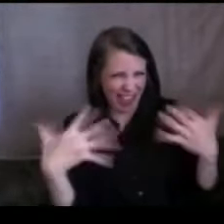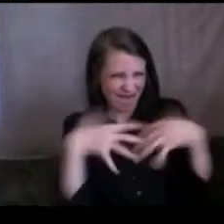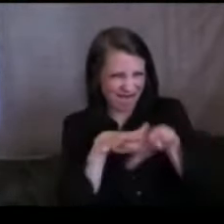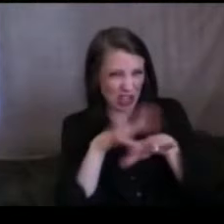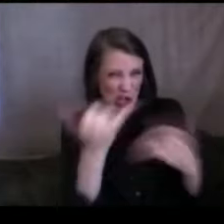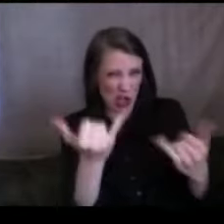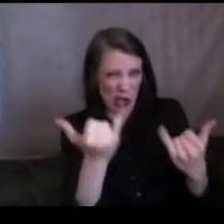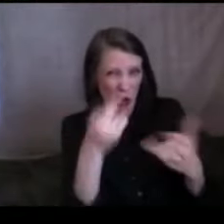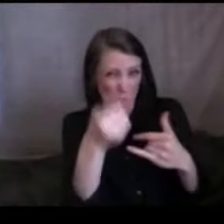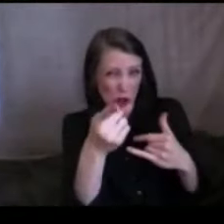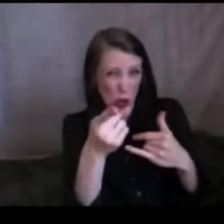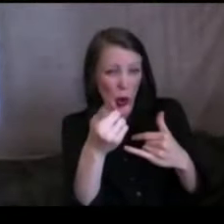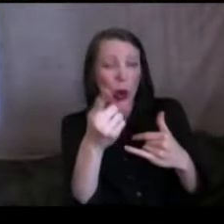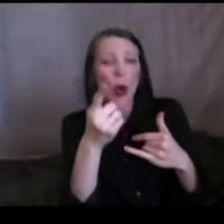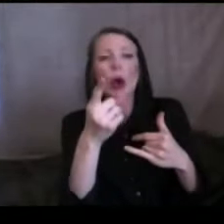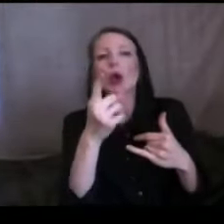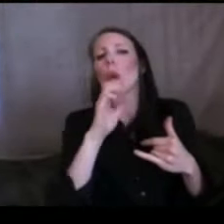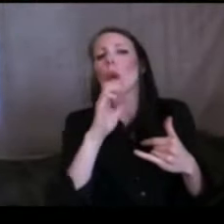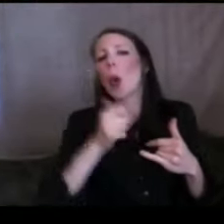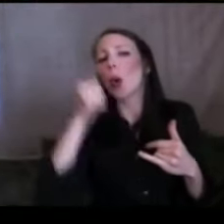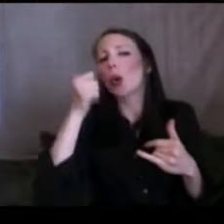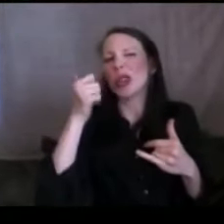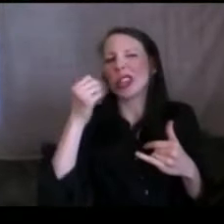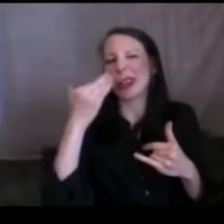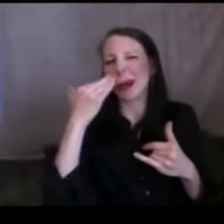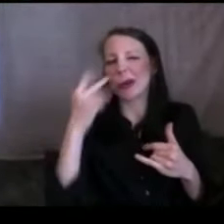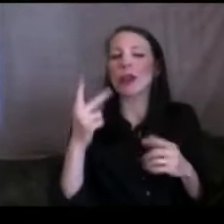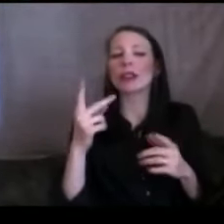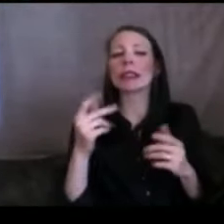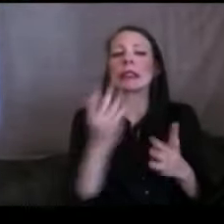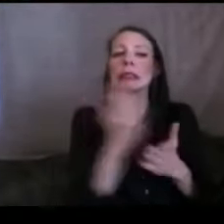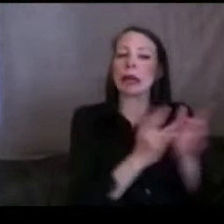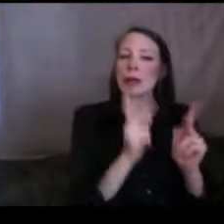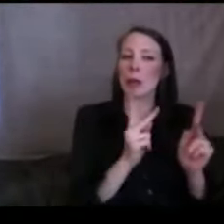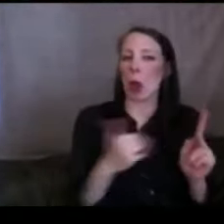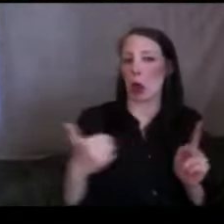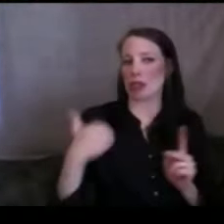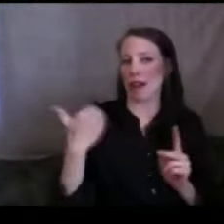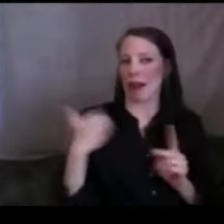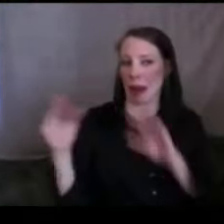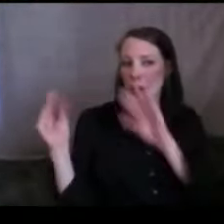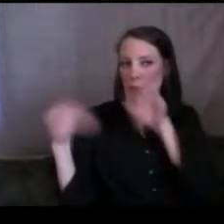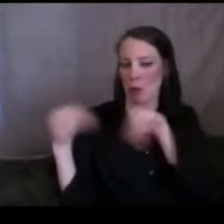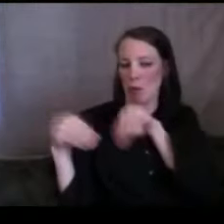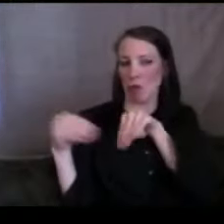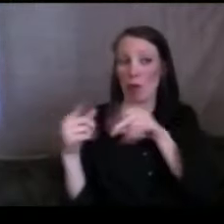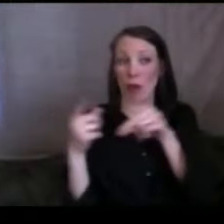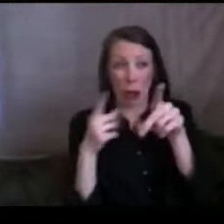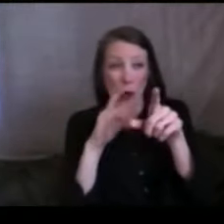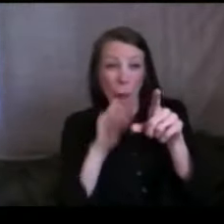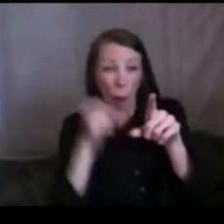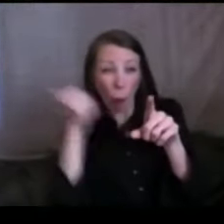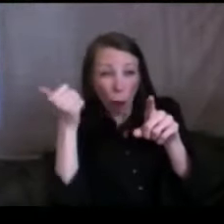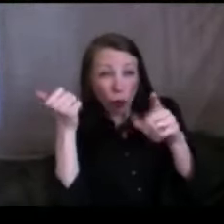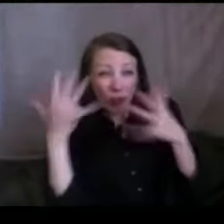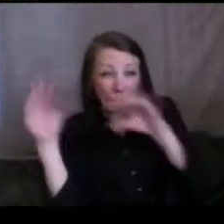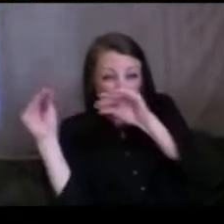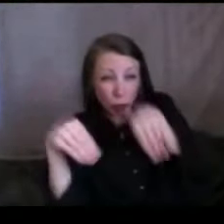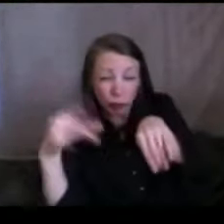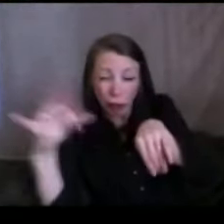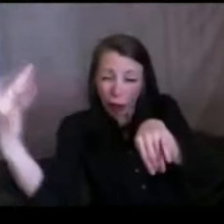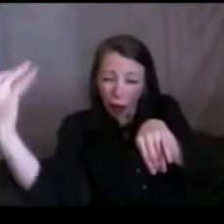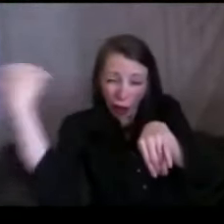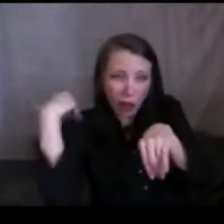an older generation, you're seeing younger immigrants and you're giving them opportunities. I'm just wondering how you reflect on